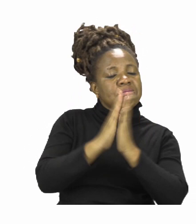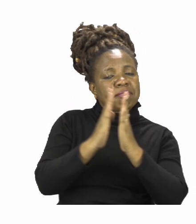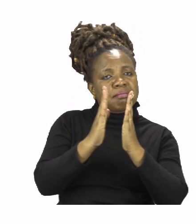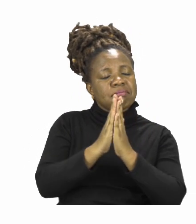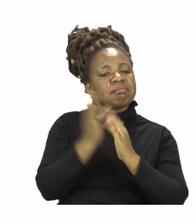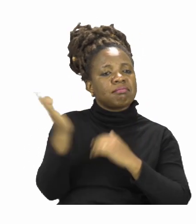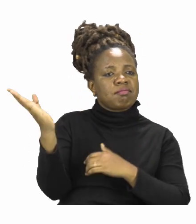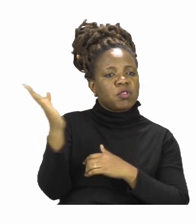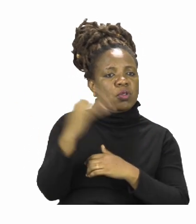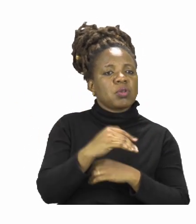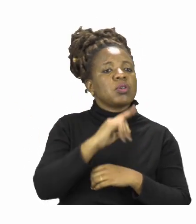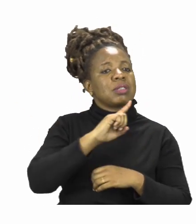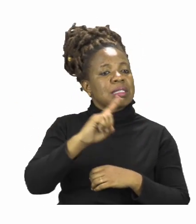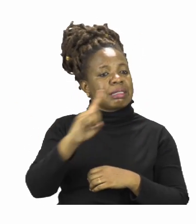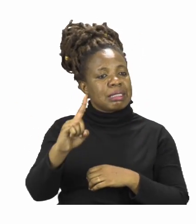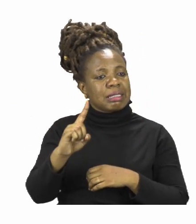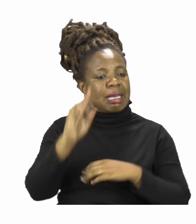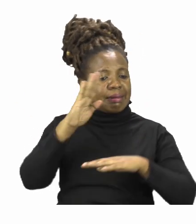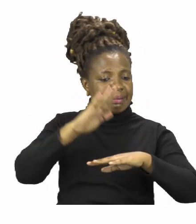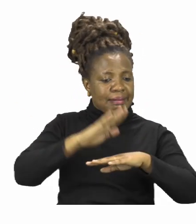and don't touch my blood.